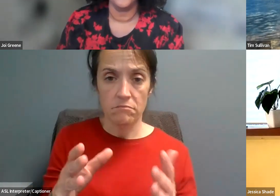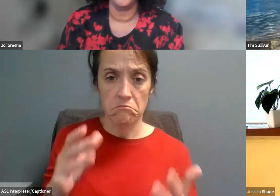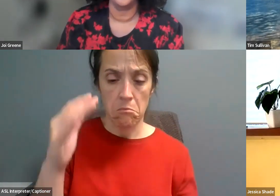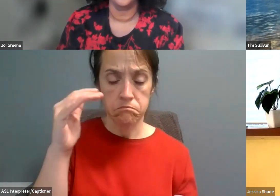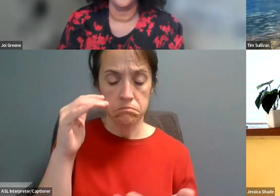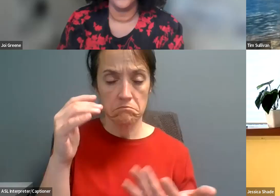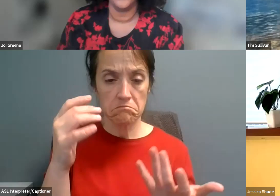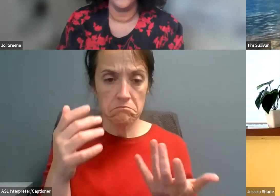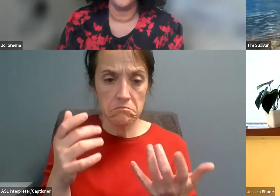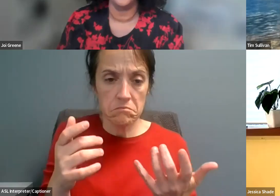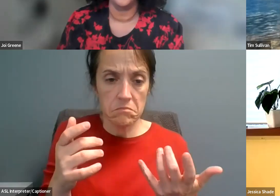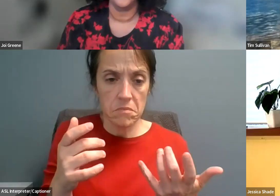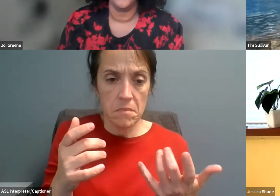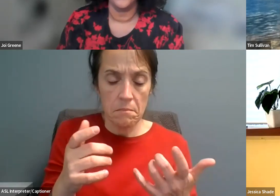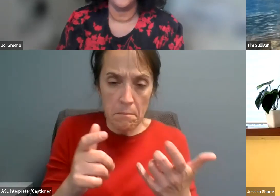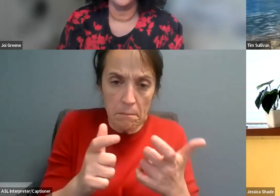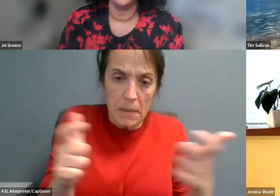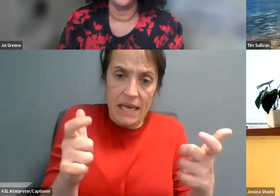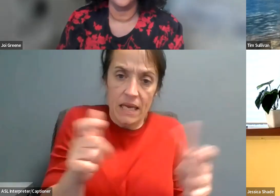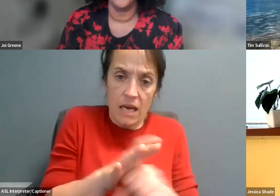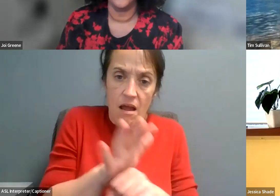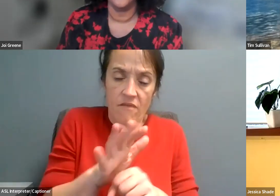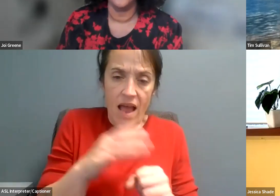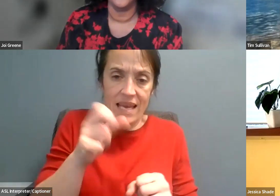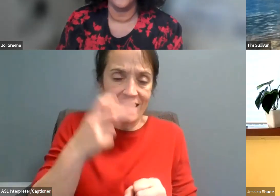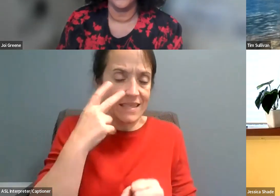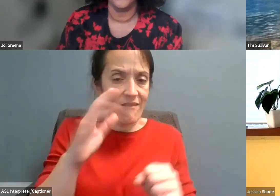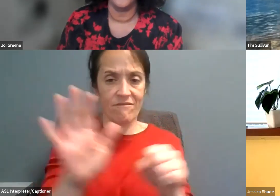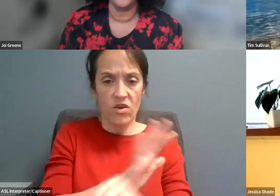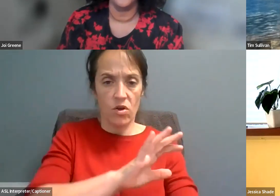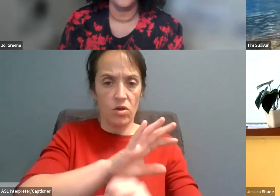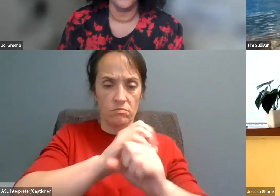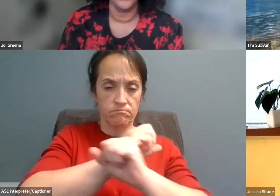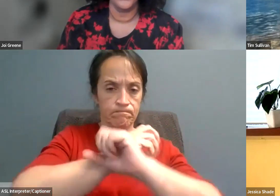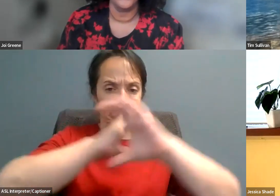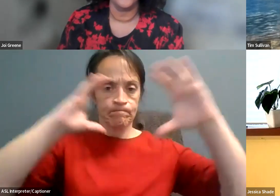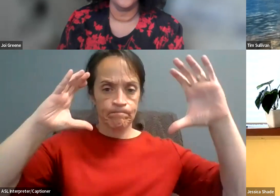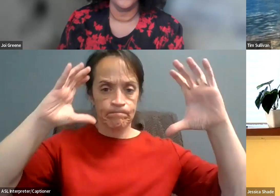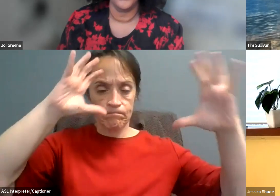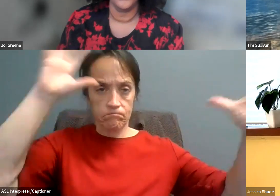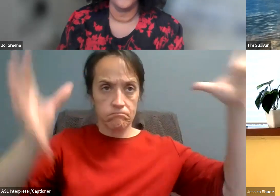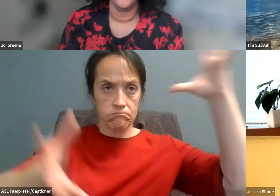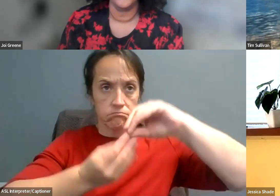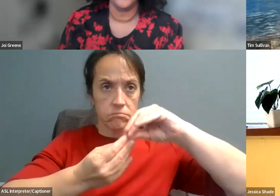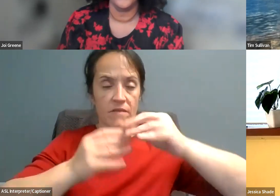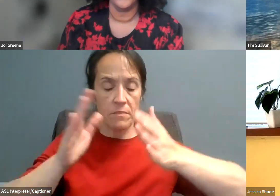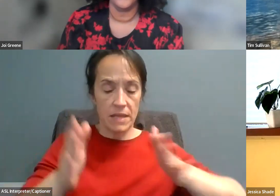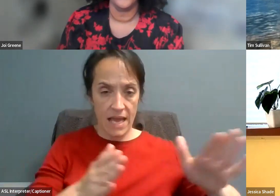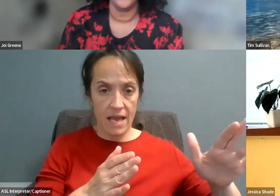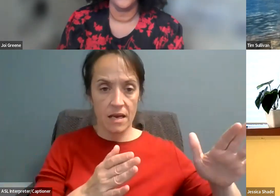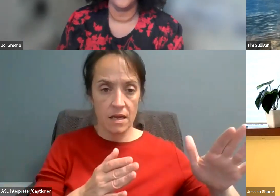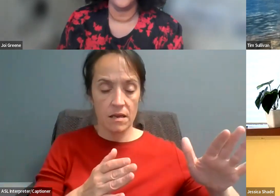that the actions aren't overwhelmed or hidden by the philosophies of the institutions. And